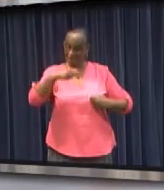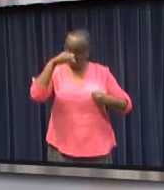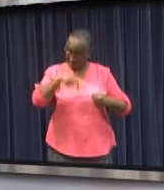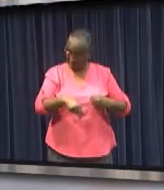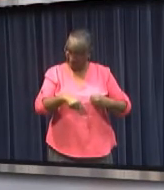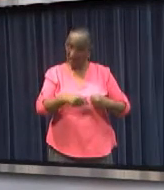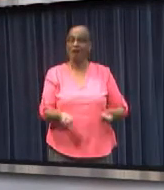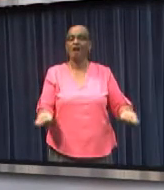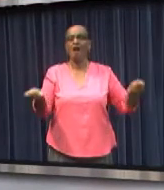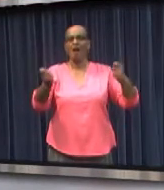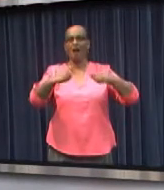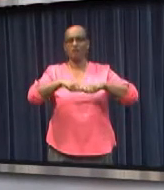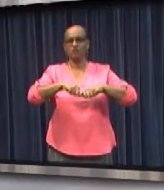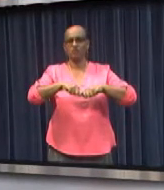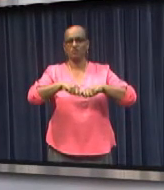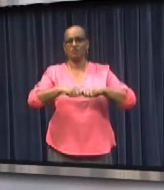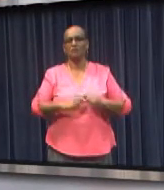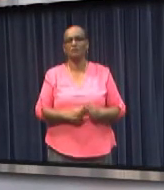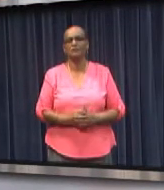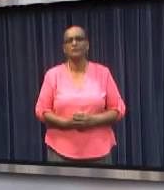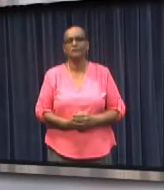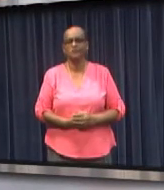training will be completed today.